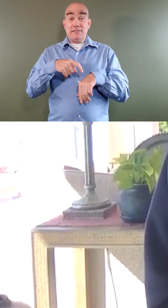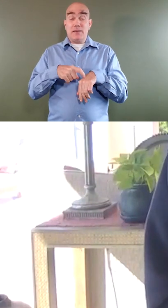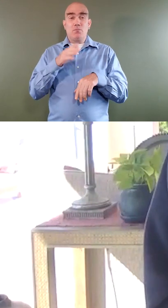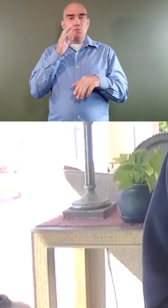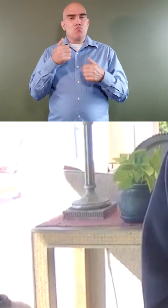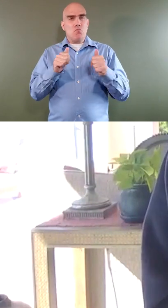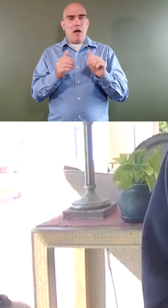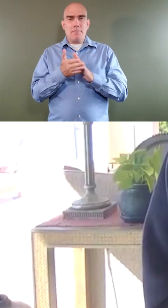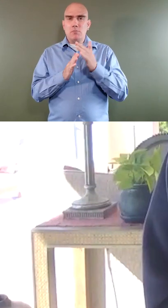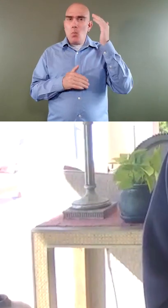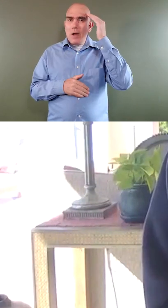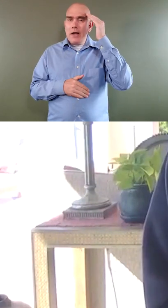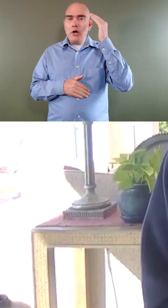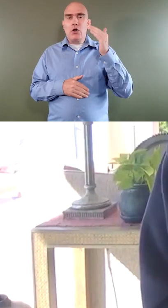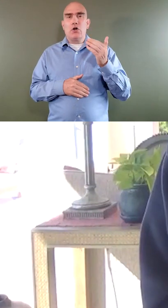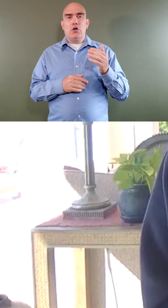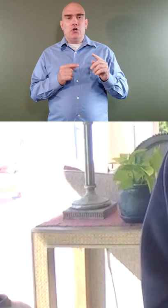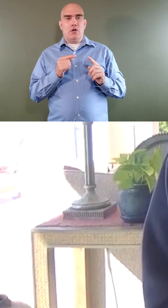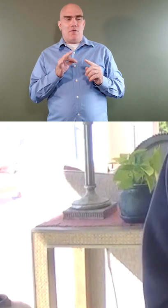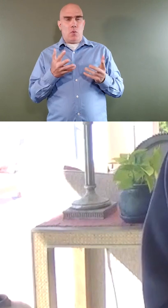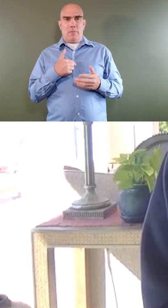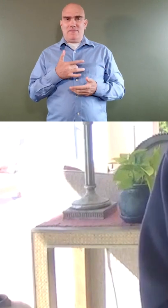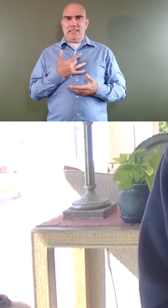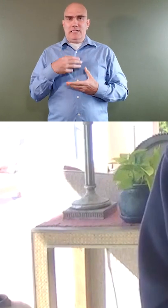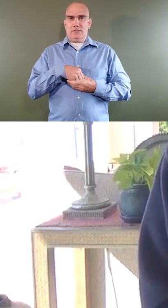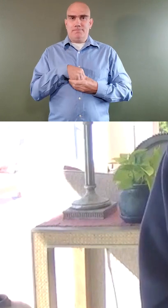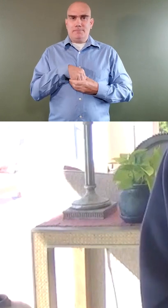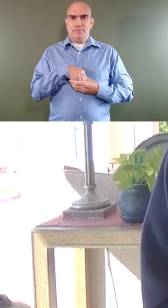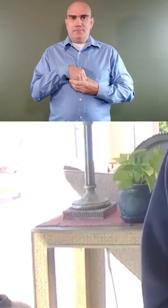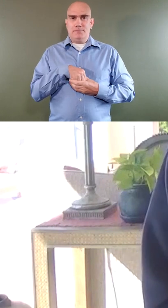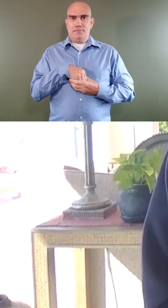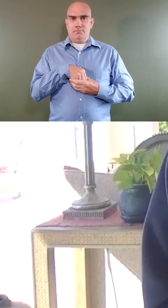going to try to be aware of what we're feeling.